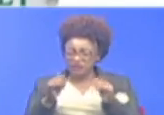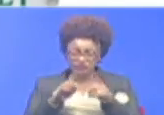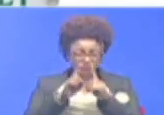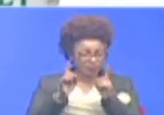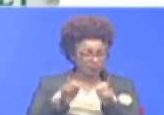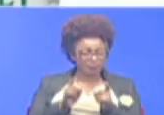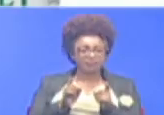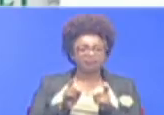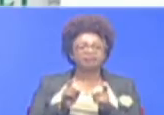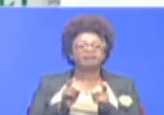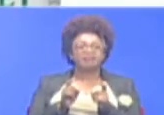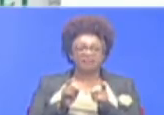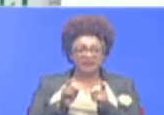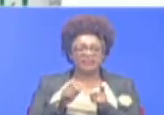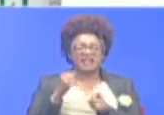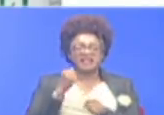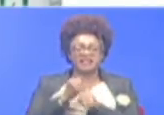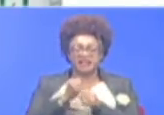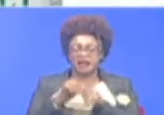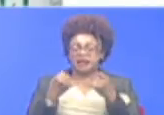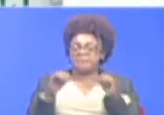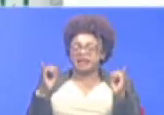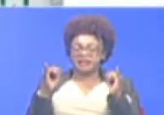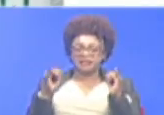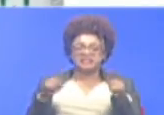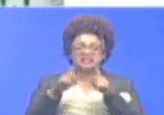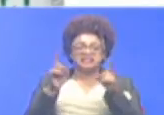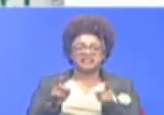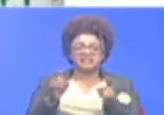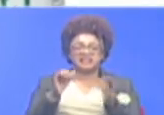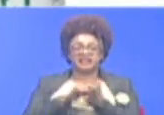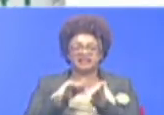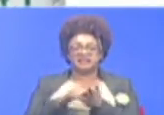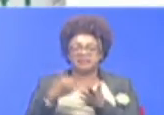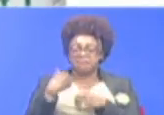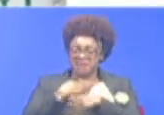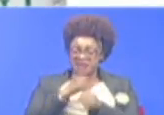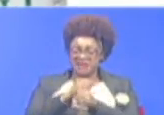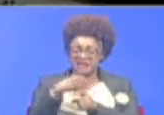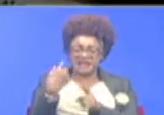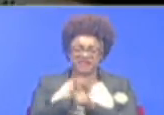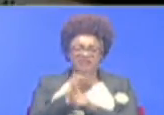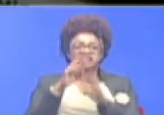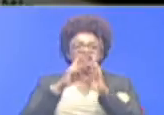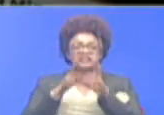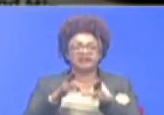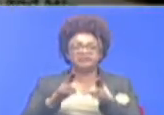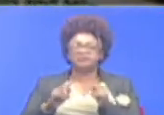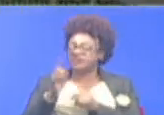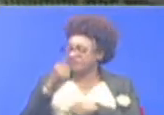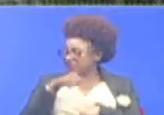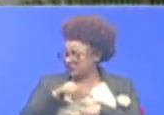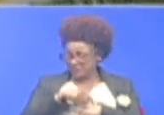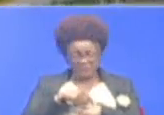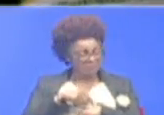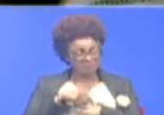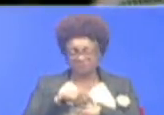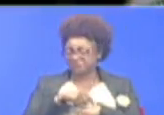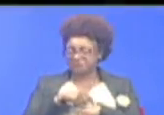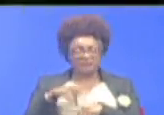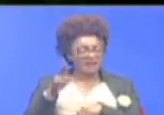they had done independent tests that had returned different results. It's not the first time, though, that the Kenya Bureau